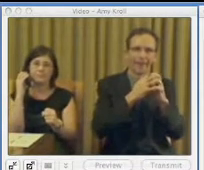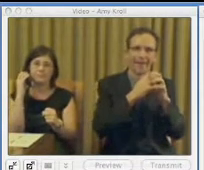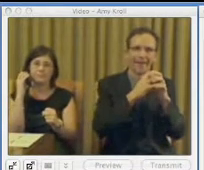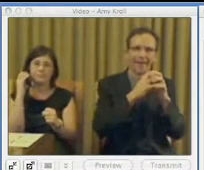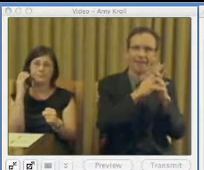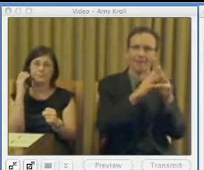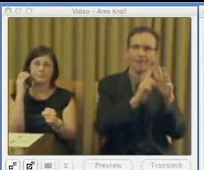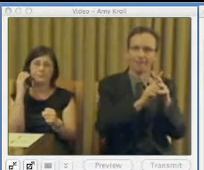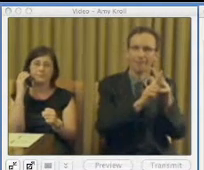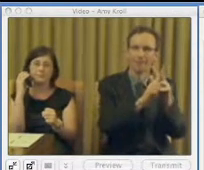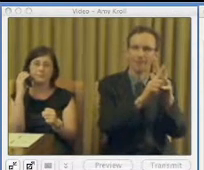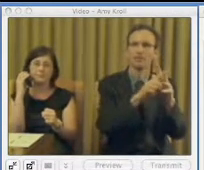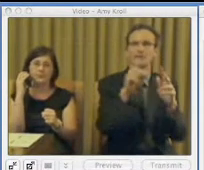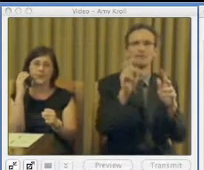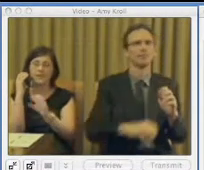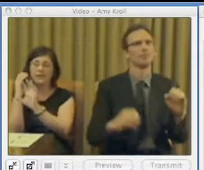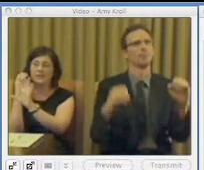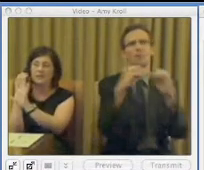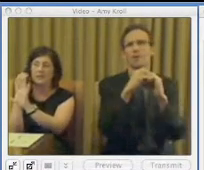long way to go.